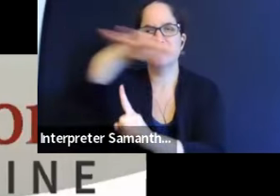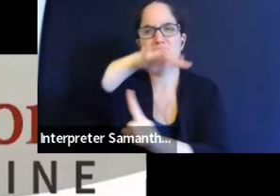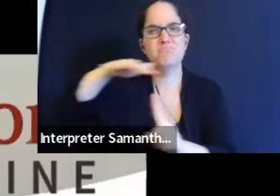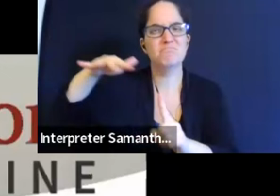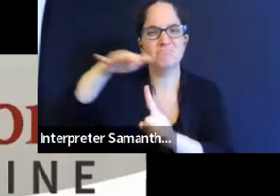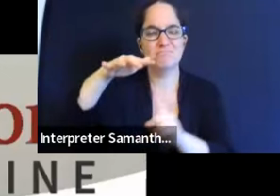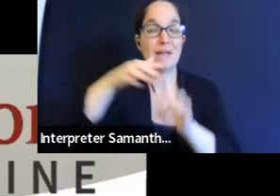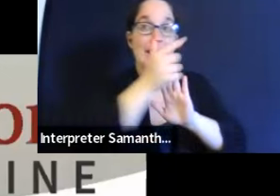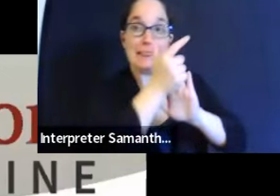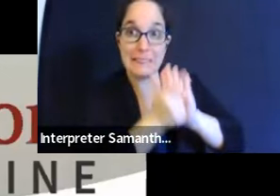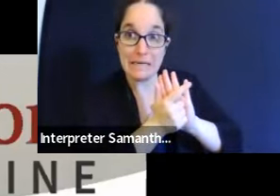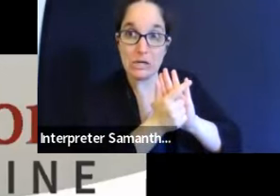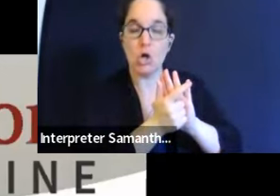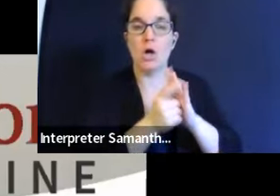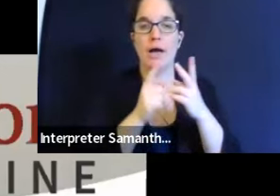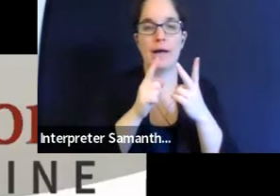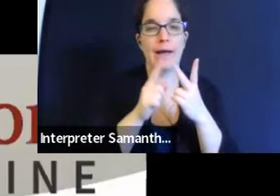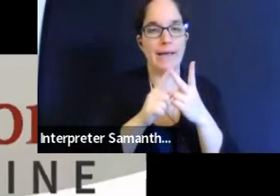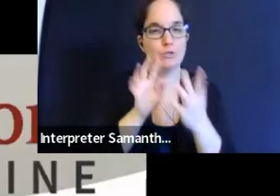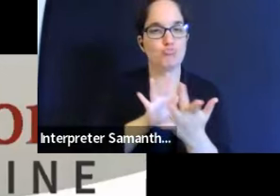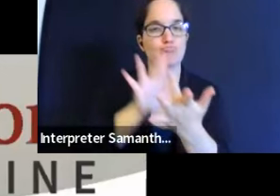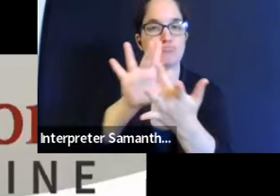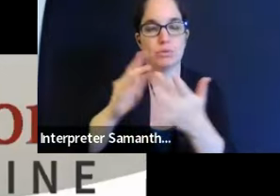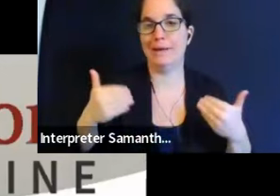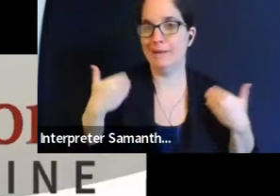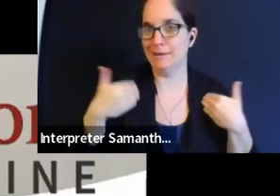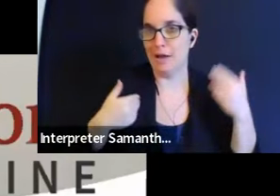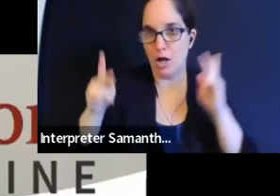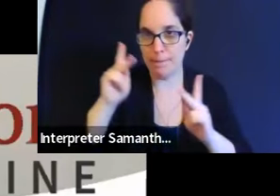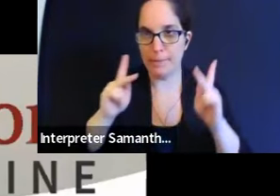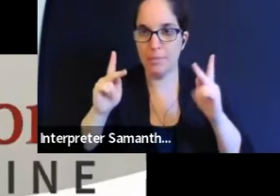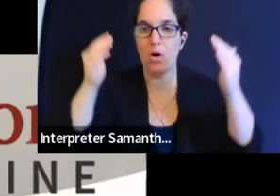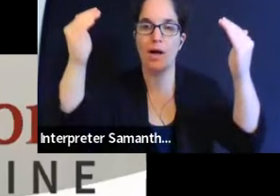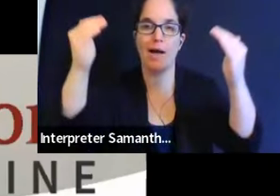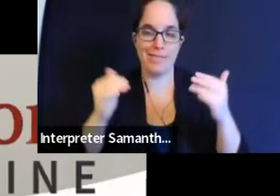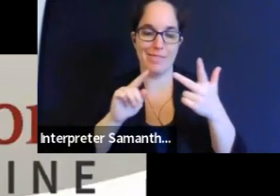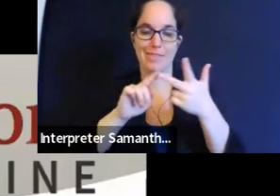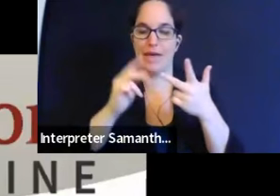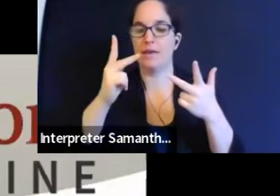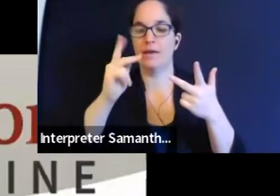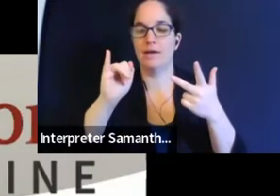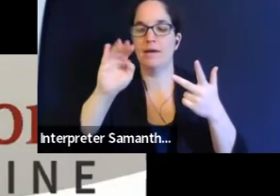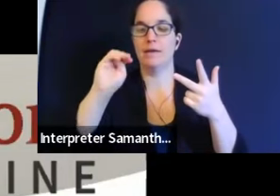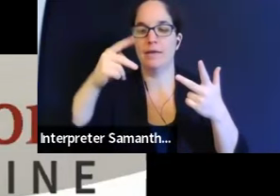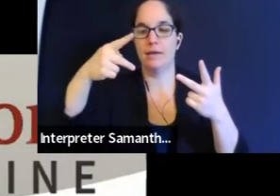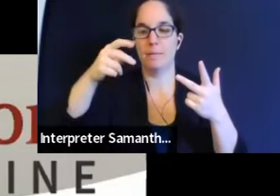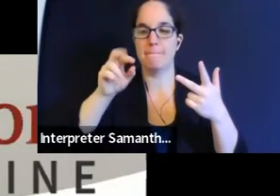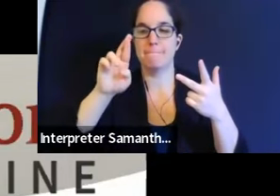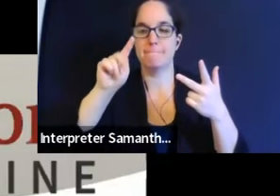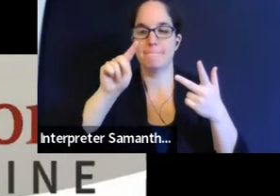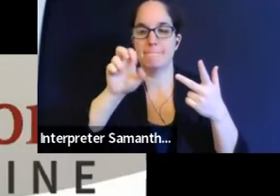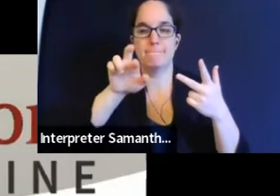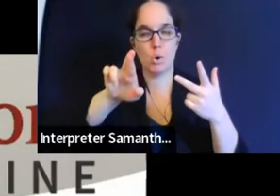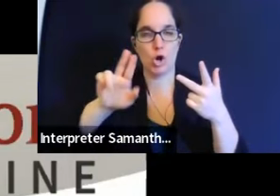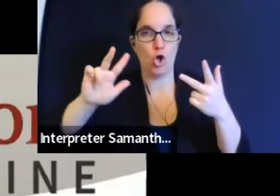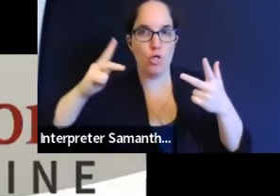cannabis legalization, and then how do we reach young people. And then Kim Porter, and I'll introduce them more formally after my talk, but Kim Porter then will follow